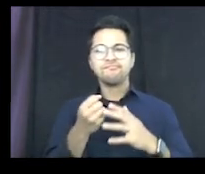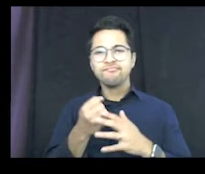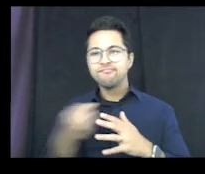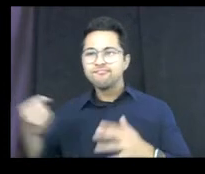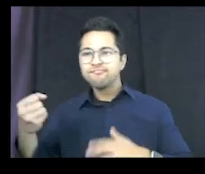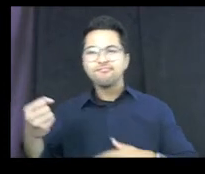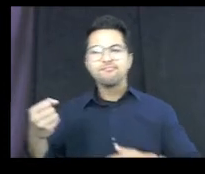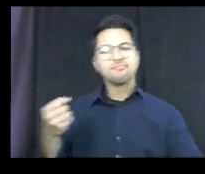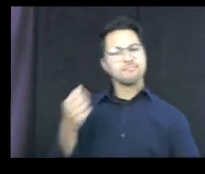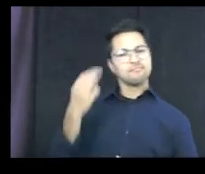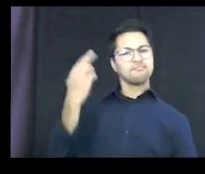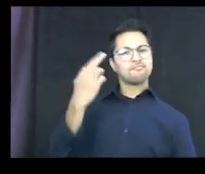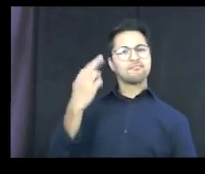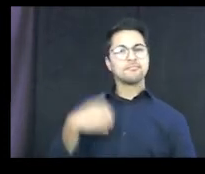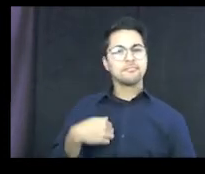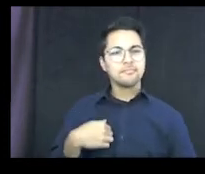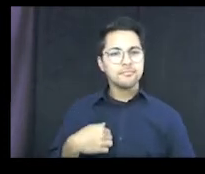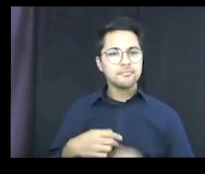just